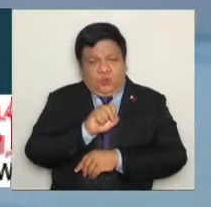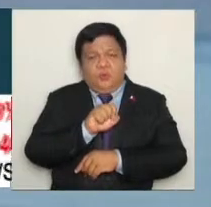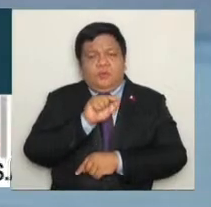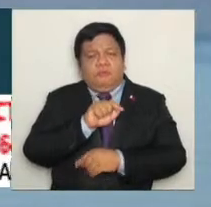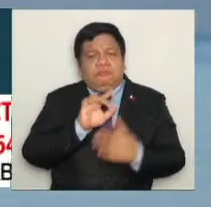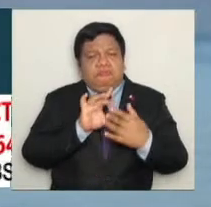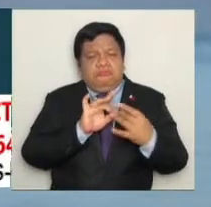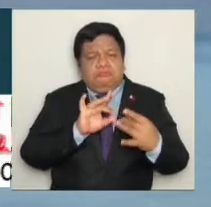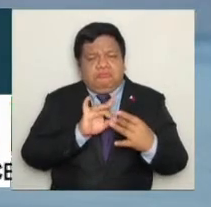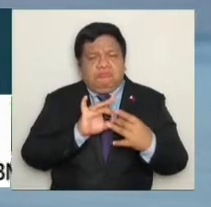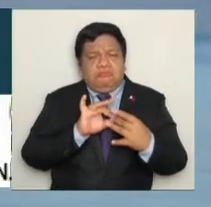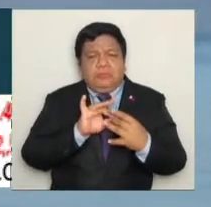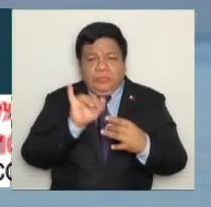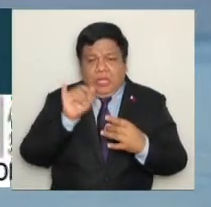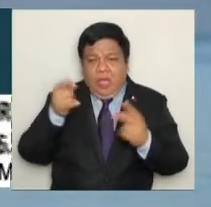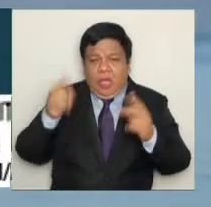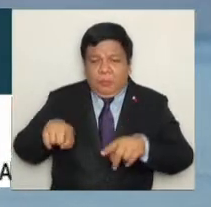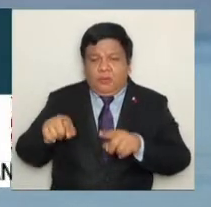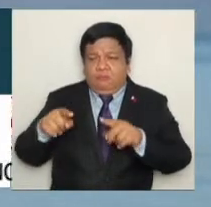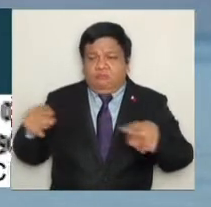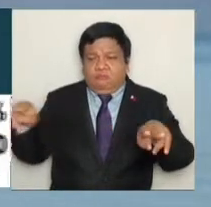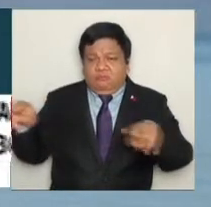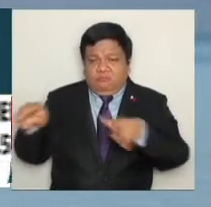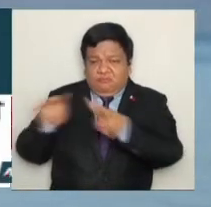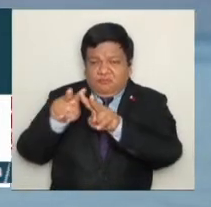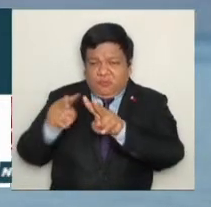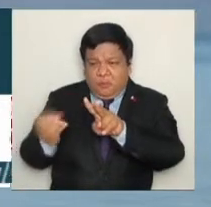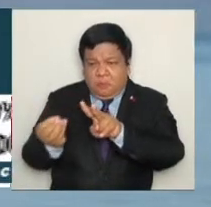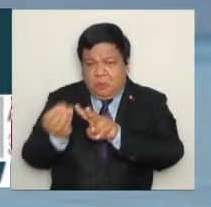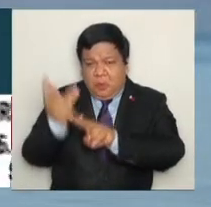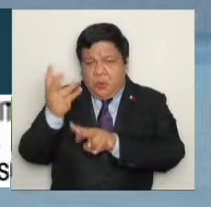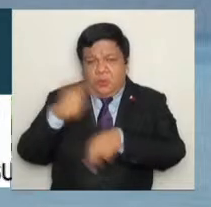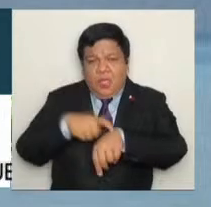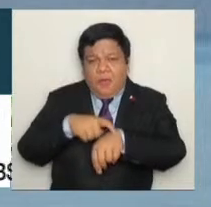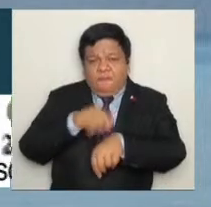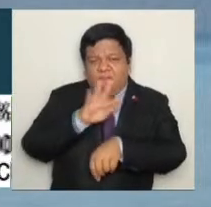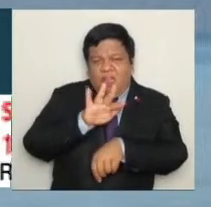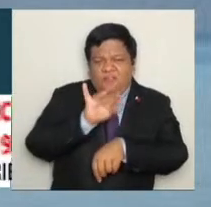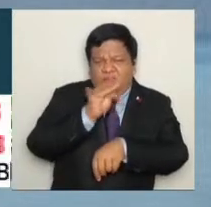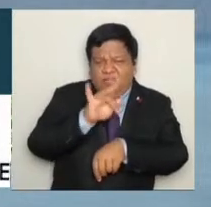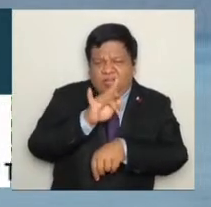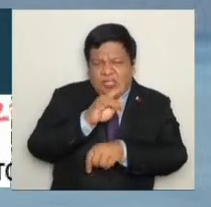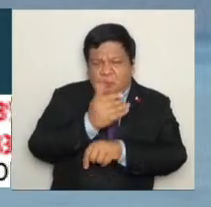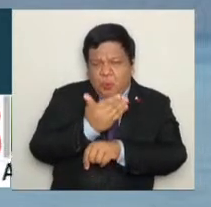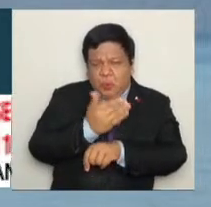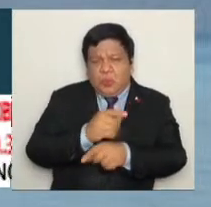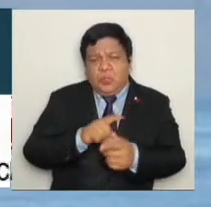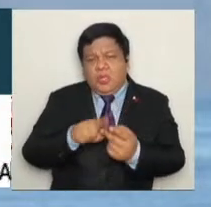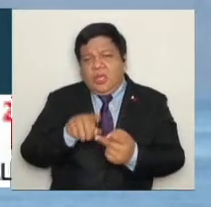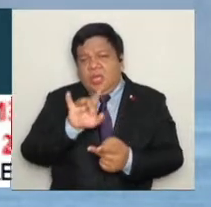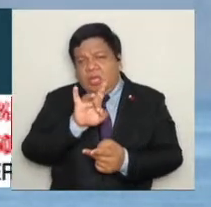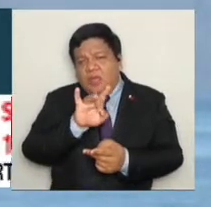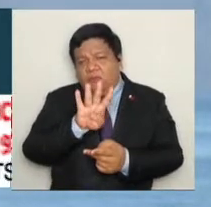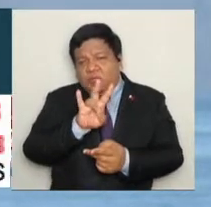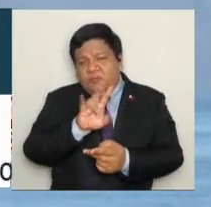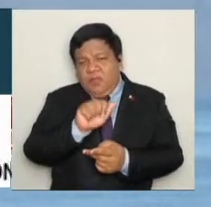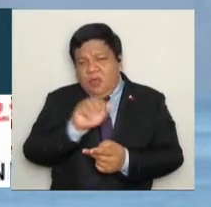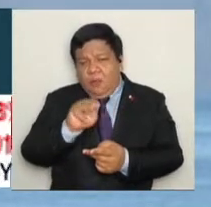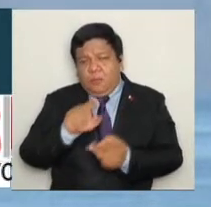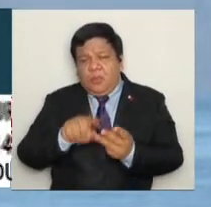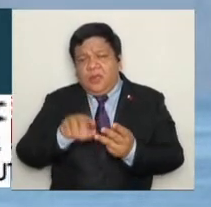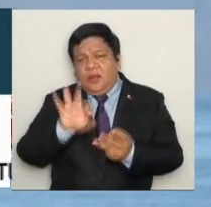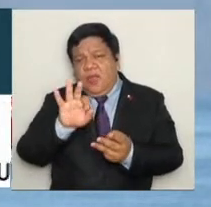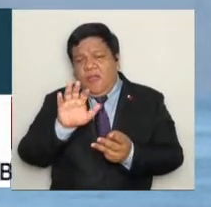the phreatomagmatic eruptions happened 5:18 a.m., 8:47 a.m., 9:15 a.m., and 9:26